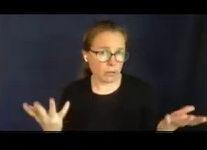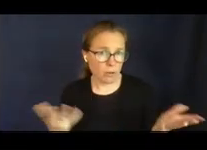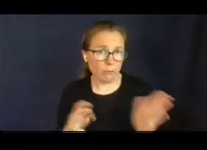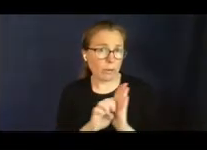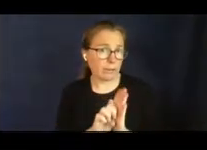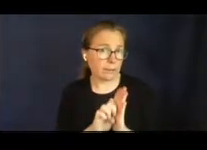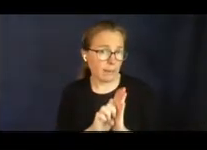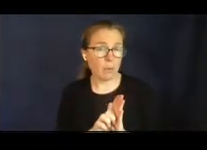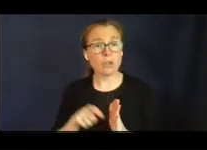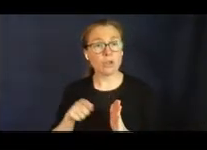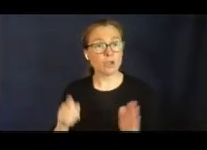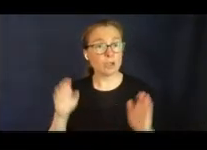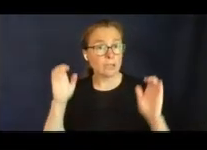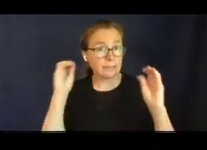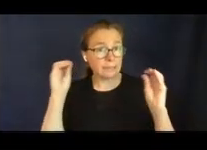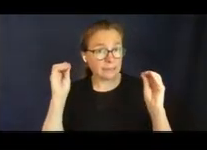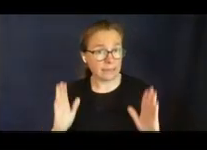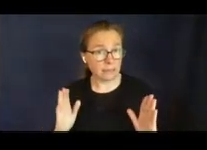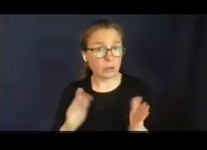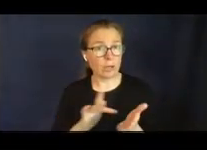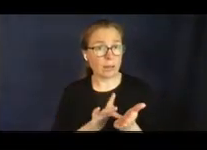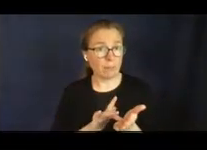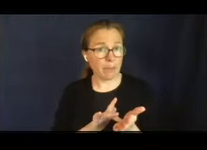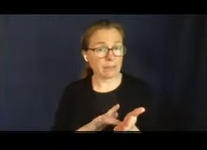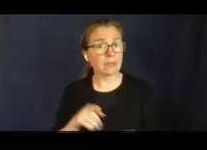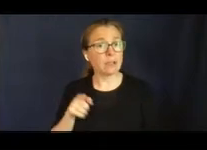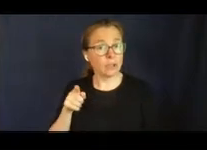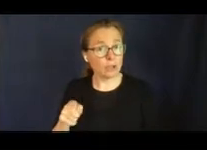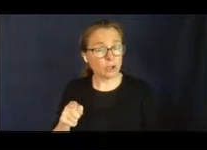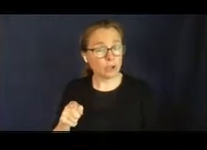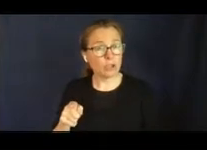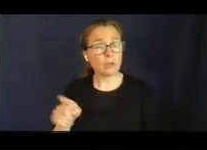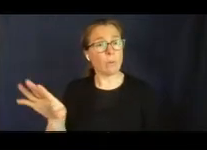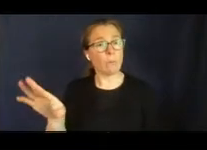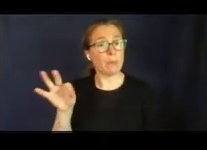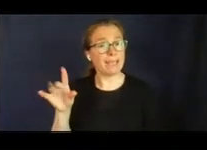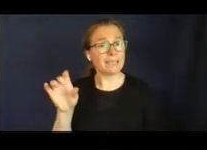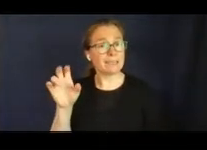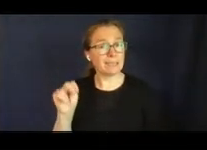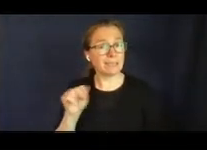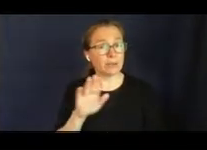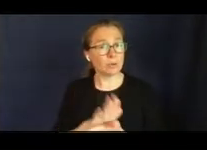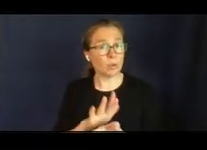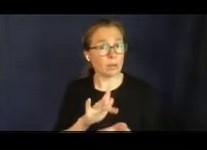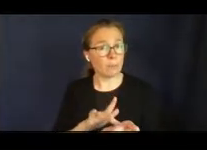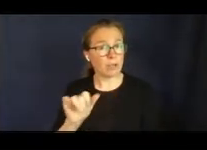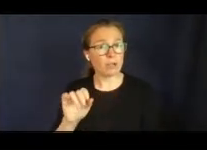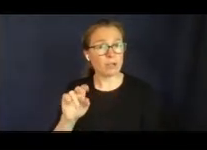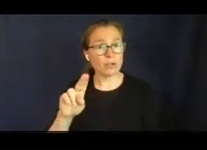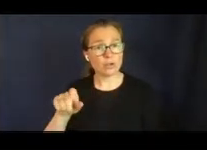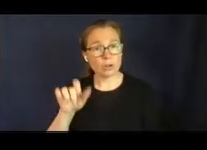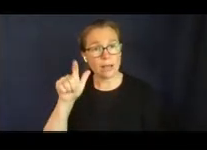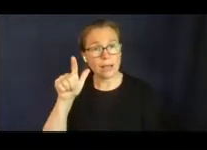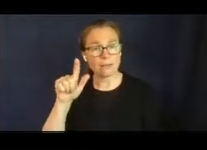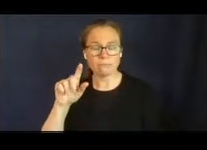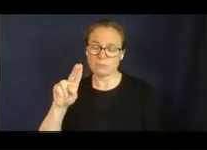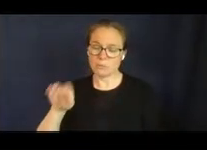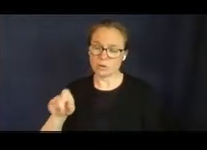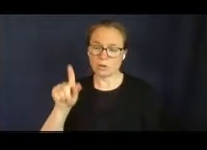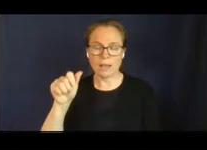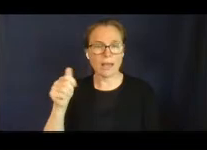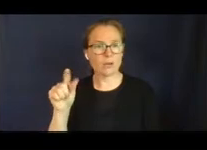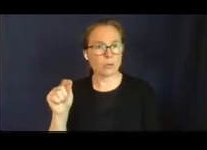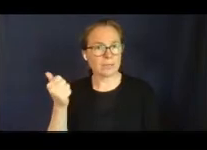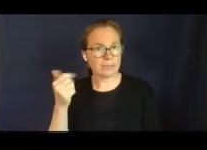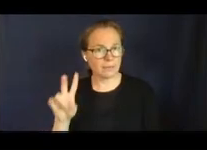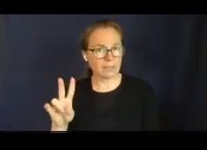of medicine, Dr. Anderson was appointed dean of the School of Medicine in July 2017. Her previous roles